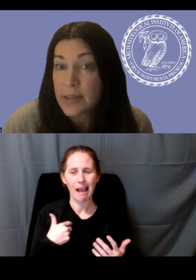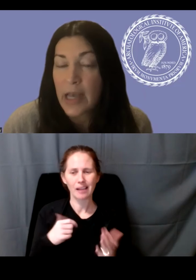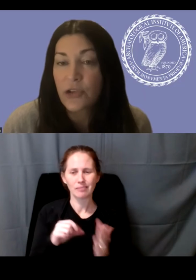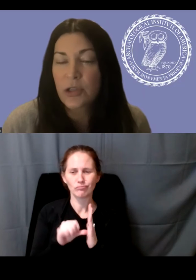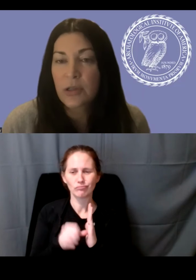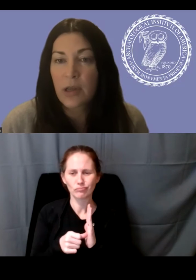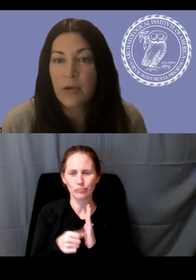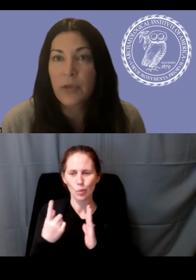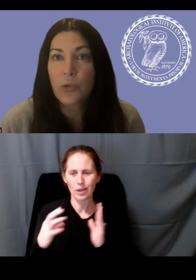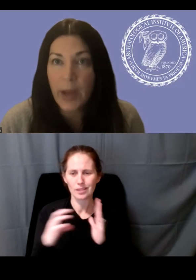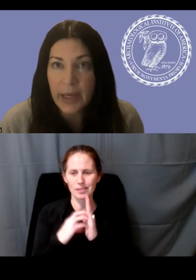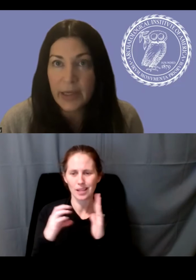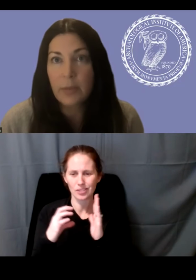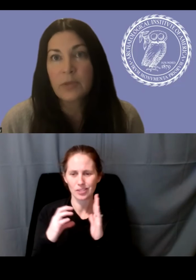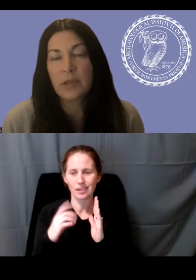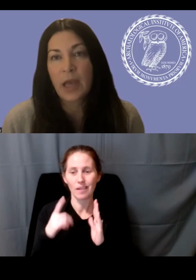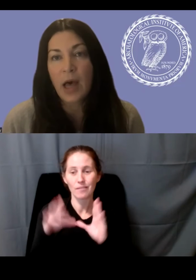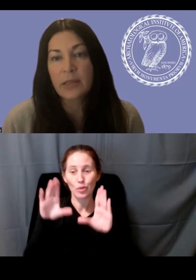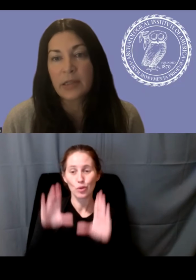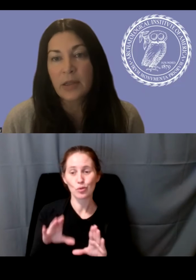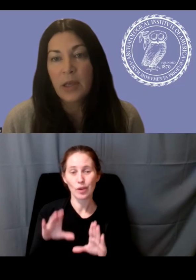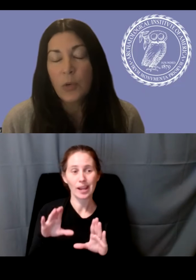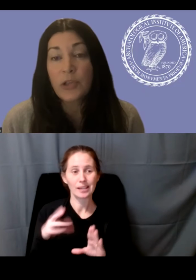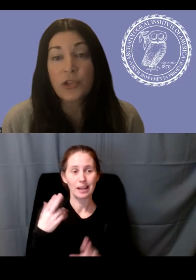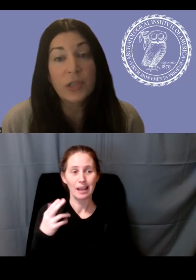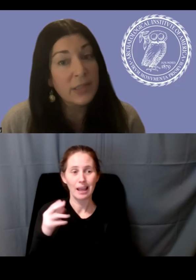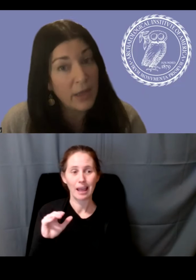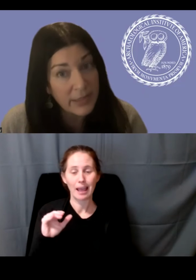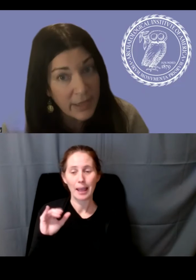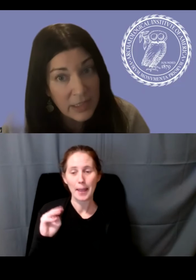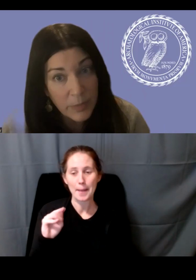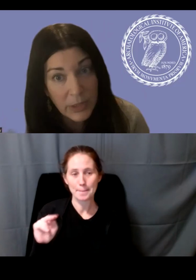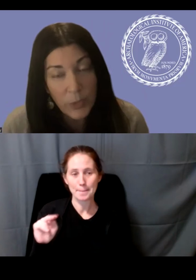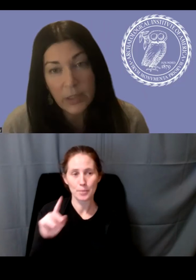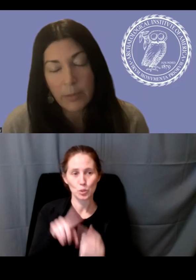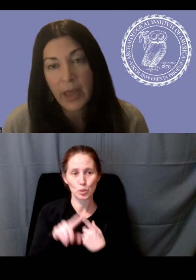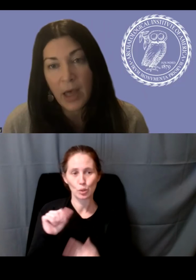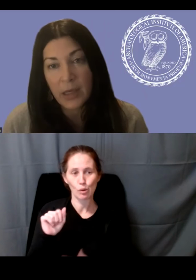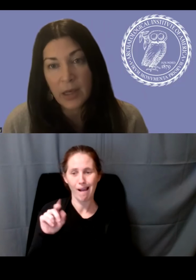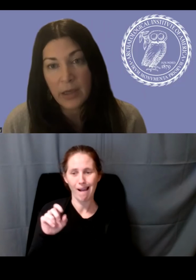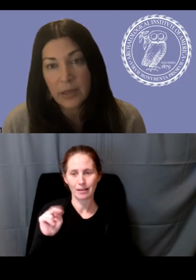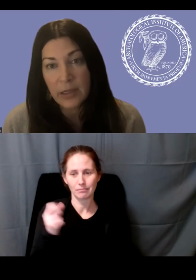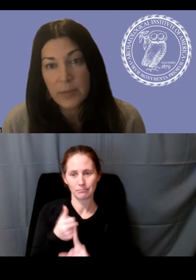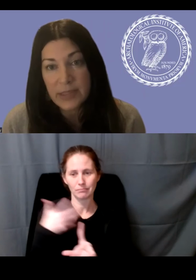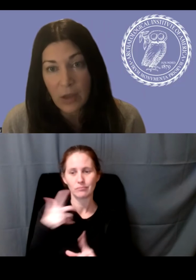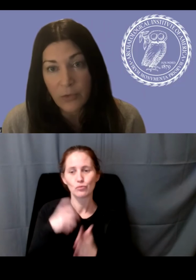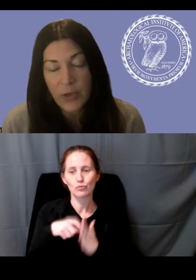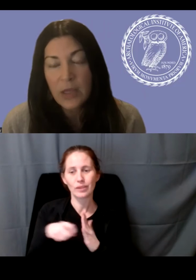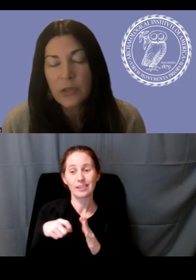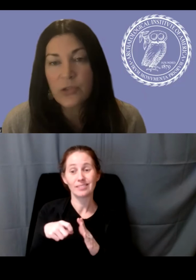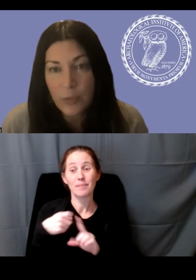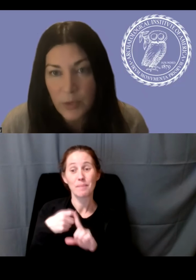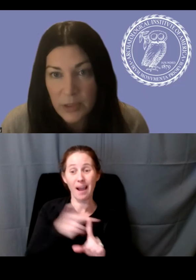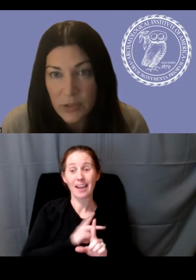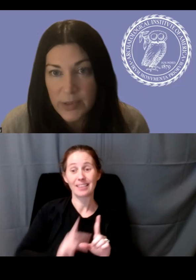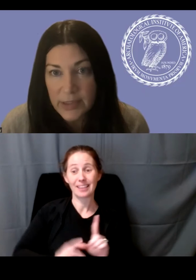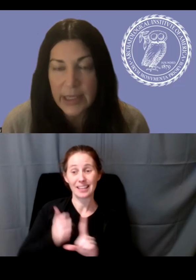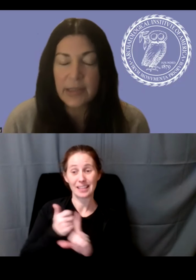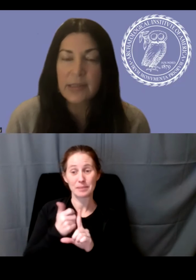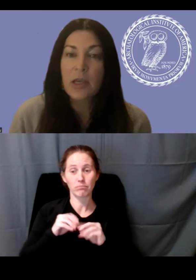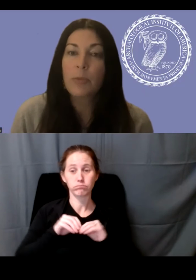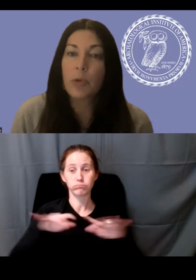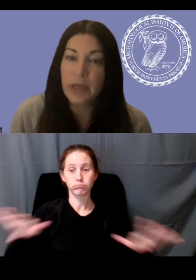one section of the great hymn to the Aten, which is ostensibly written by Akhenaten himself, distributed to